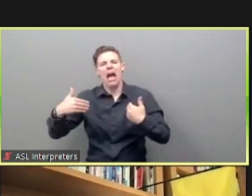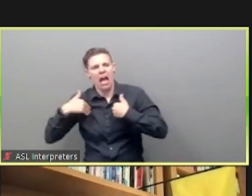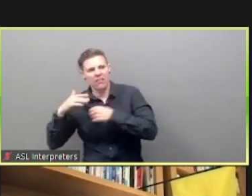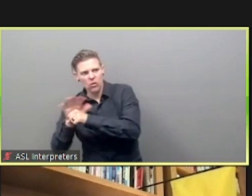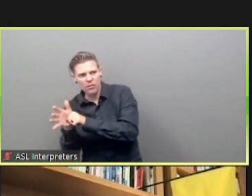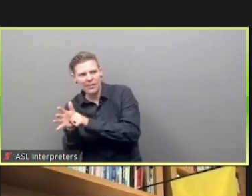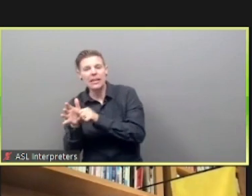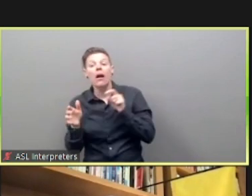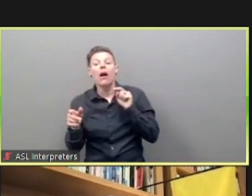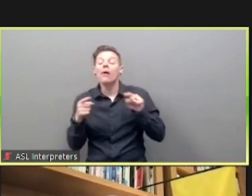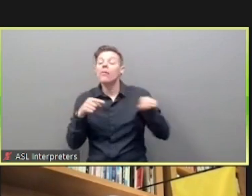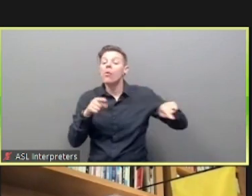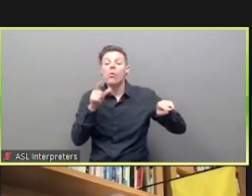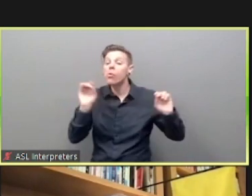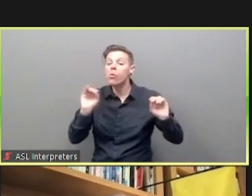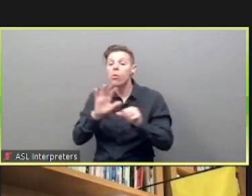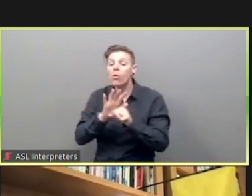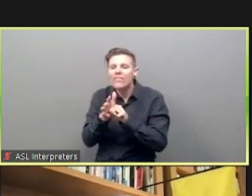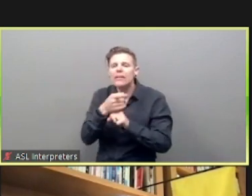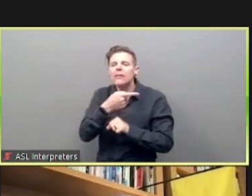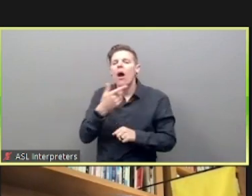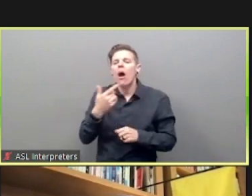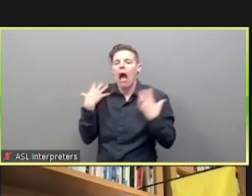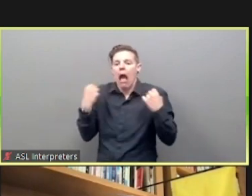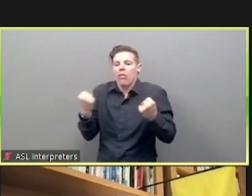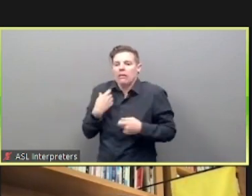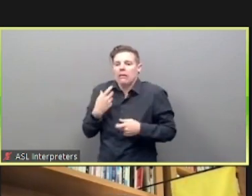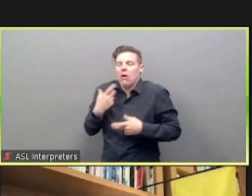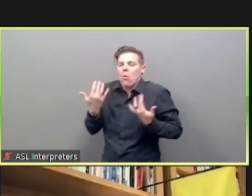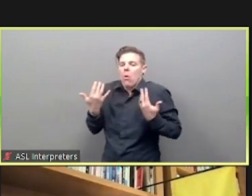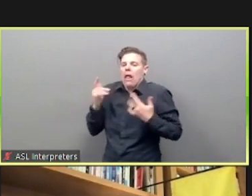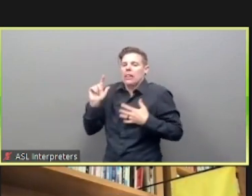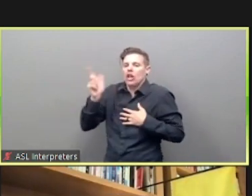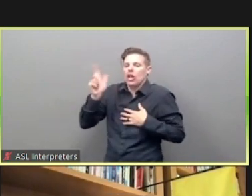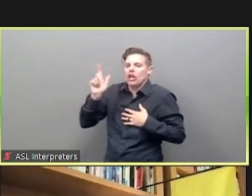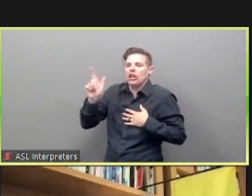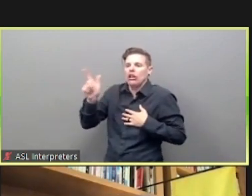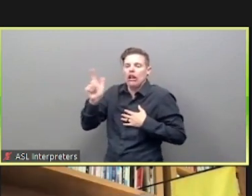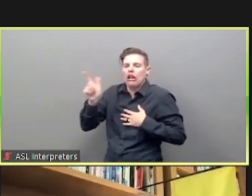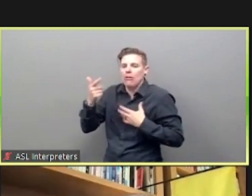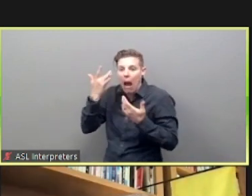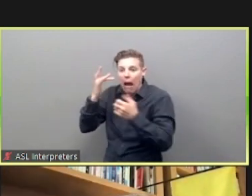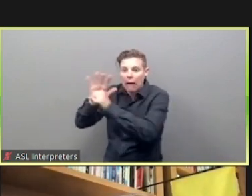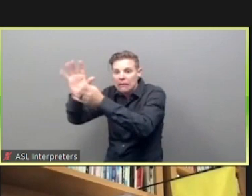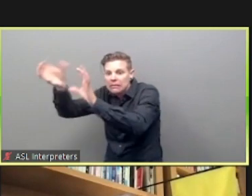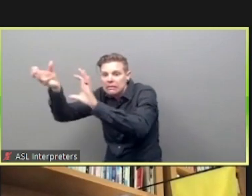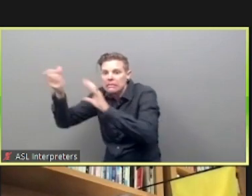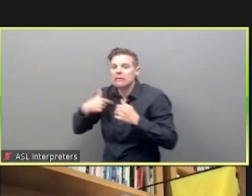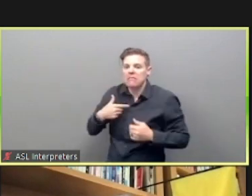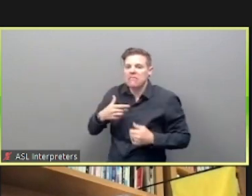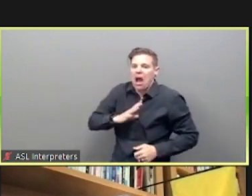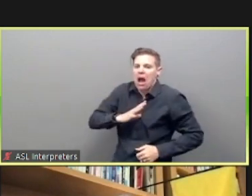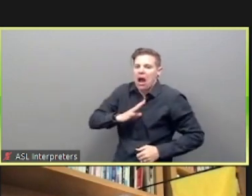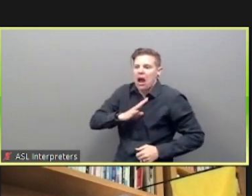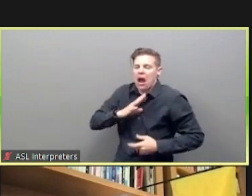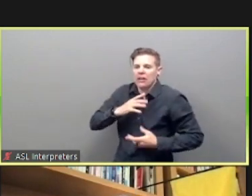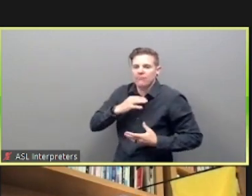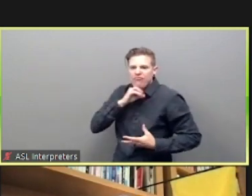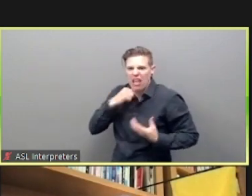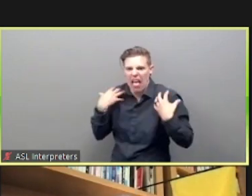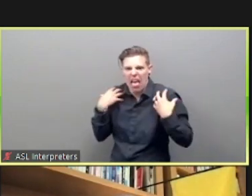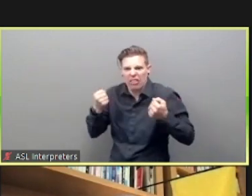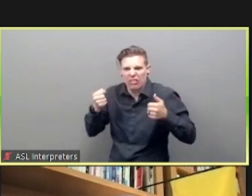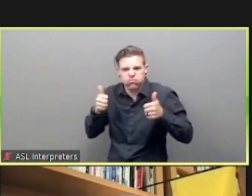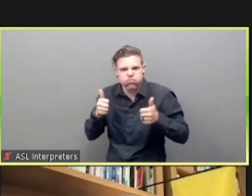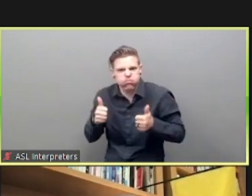occurred during the worst part of the pandemic when people were staying away from hospitals and even sometimes facilities were closed